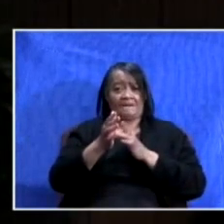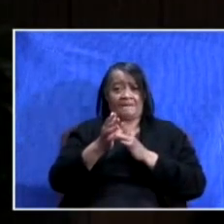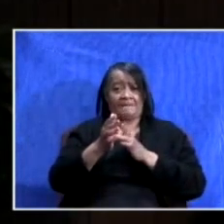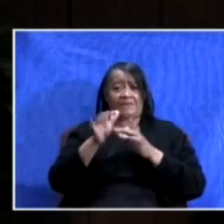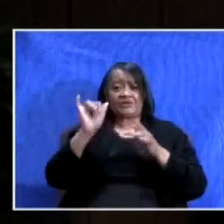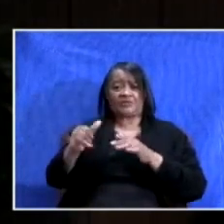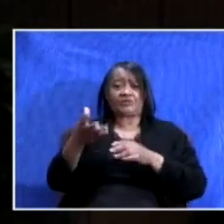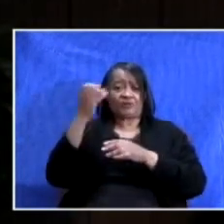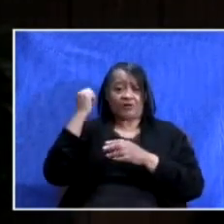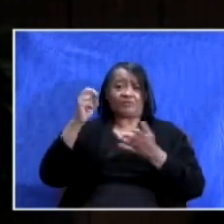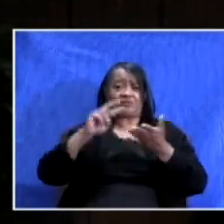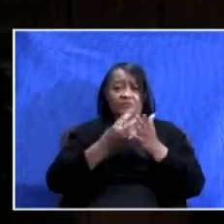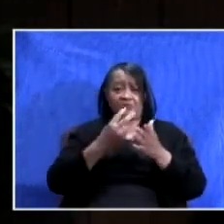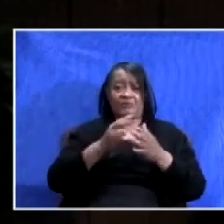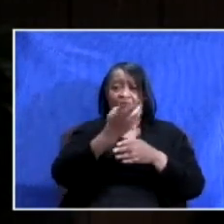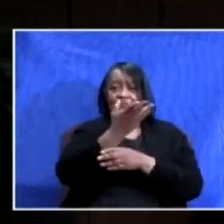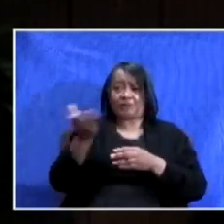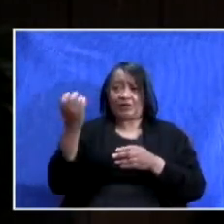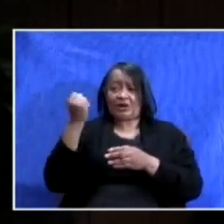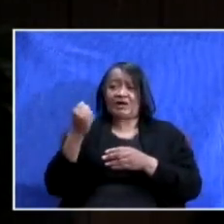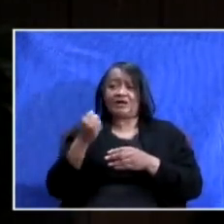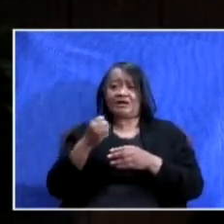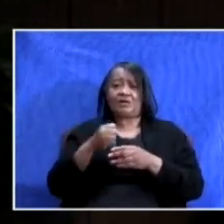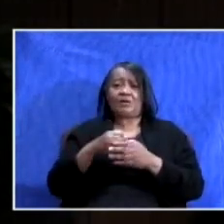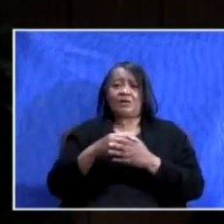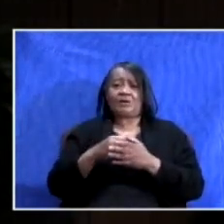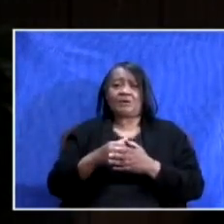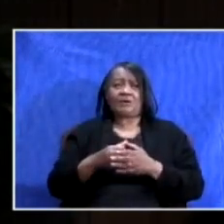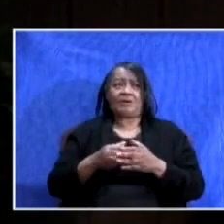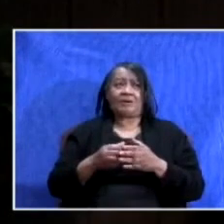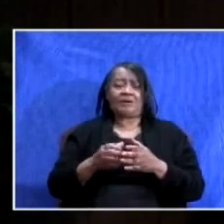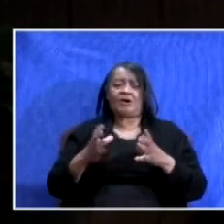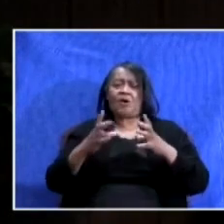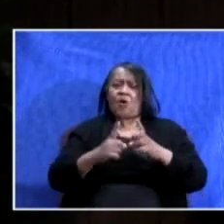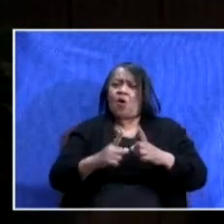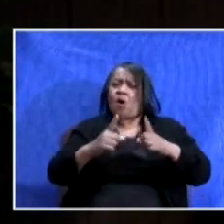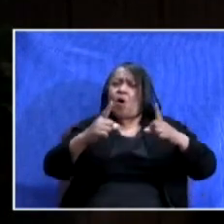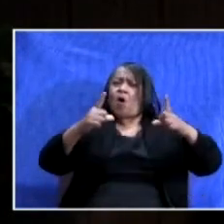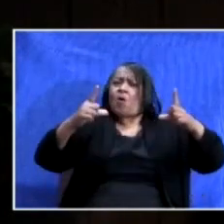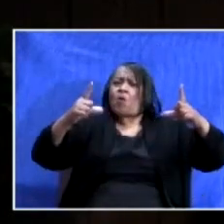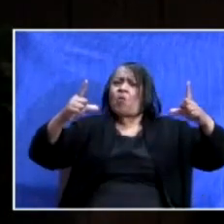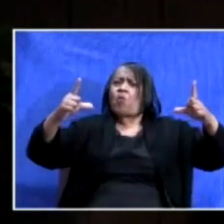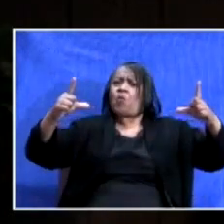And that was, first of all, there was a wide economic gulf